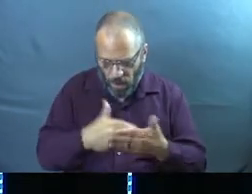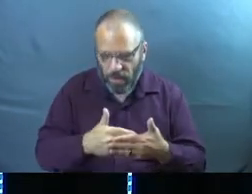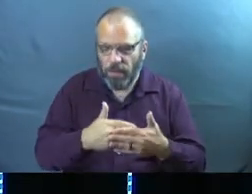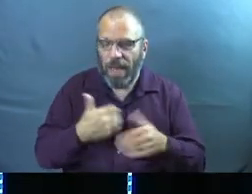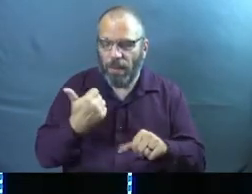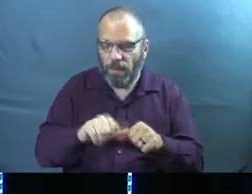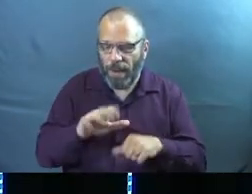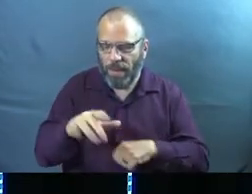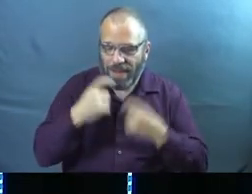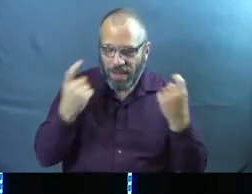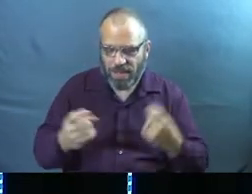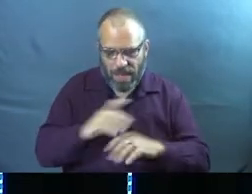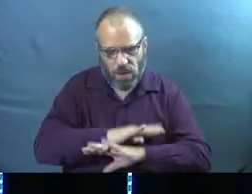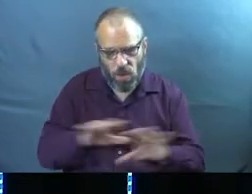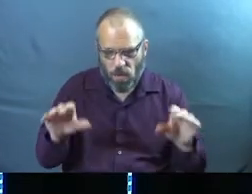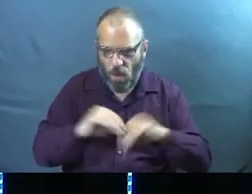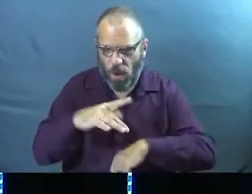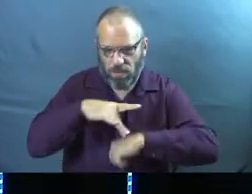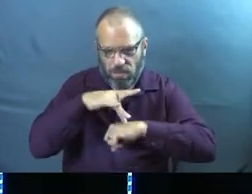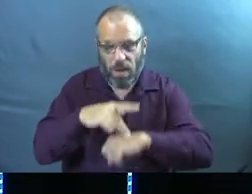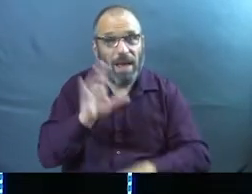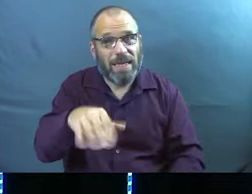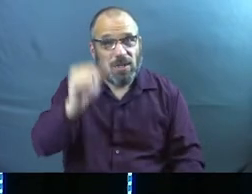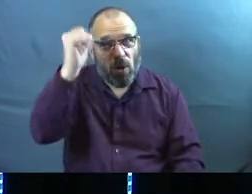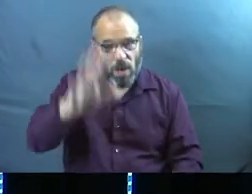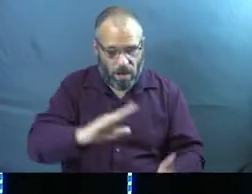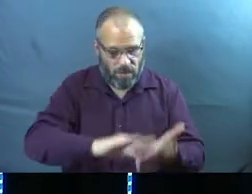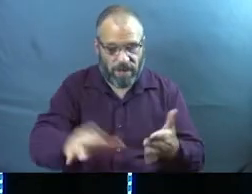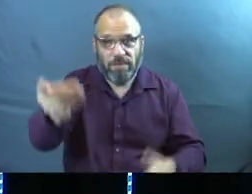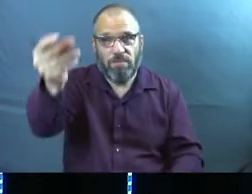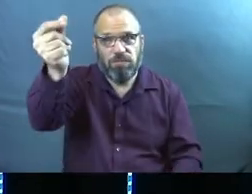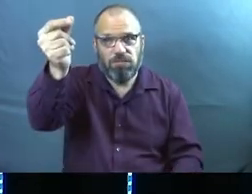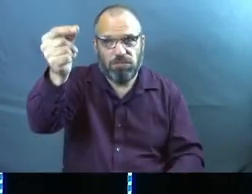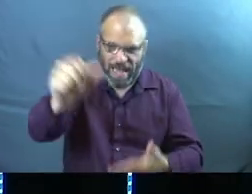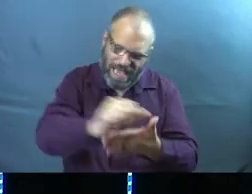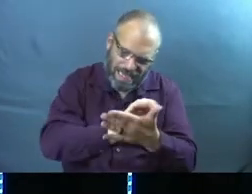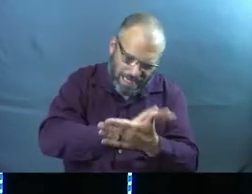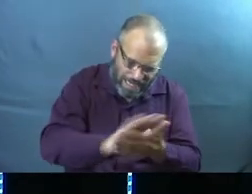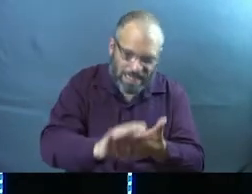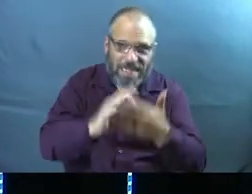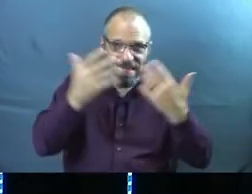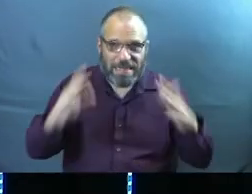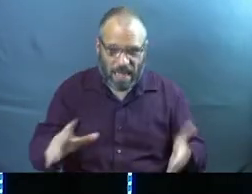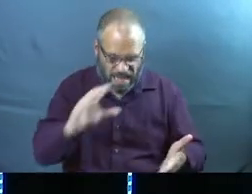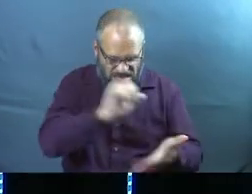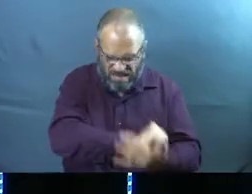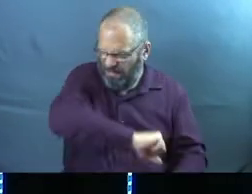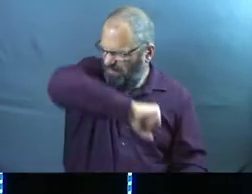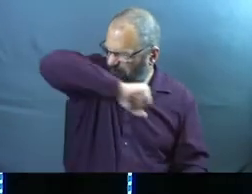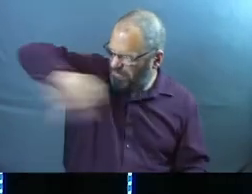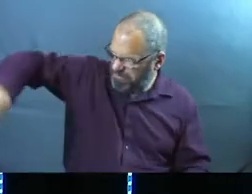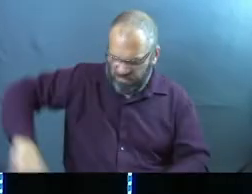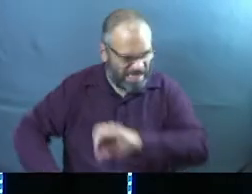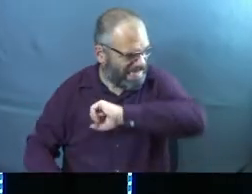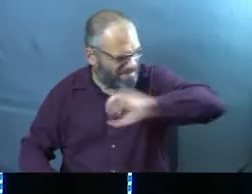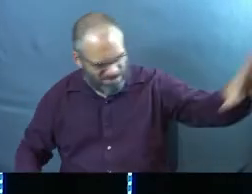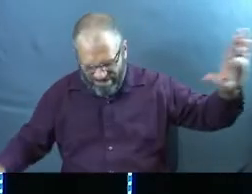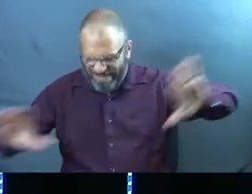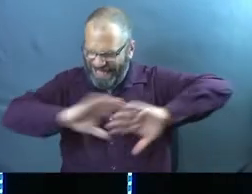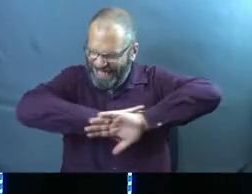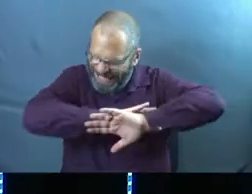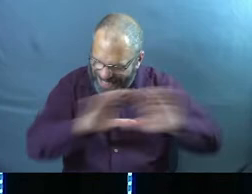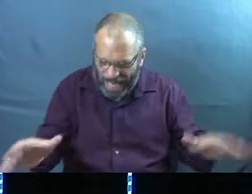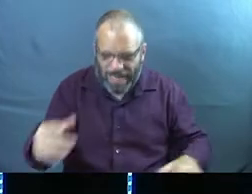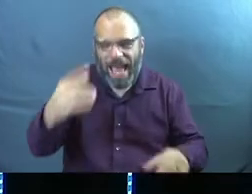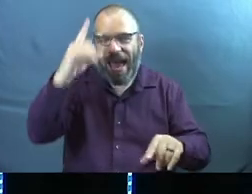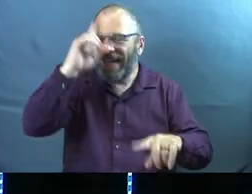again remember their sins. So God forgives it, and he cleanses you, and he removes it from you, and he removes it from